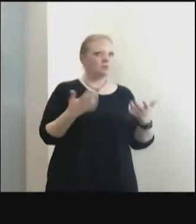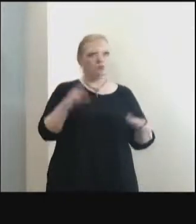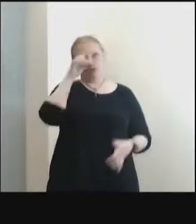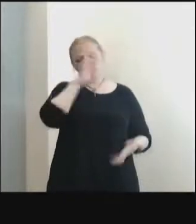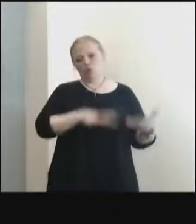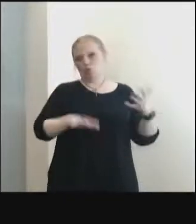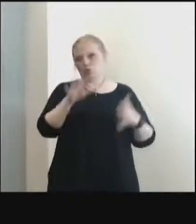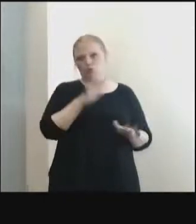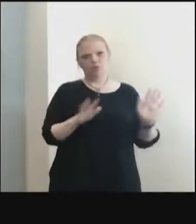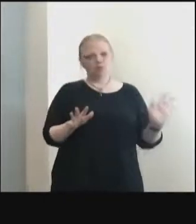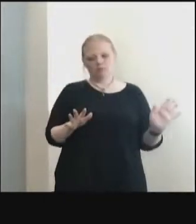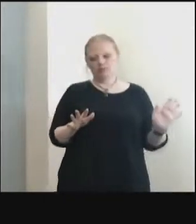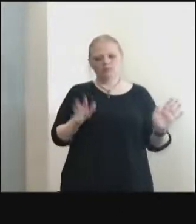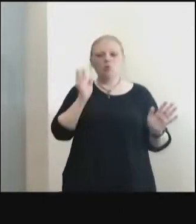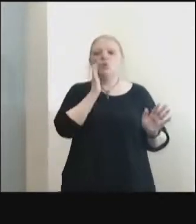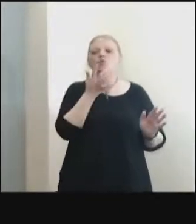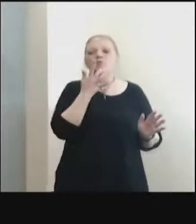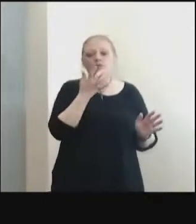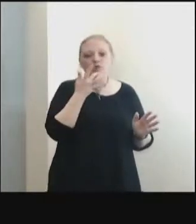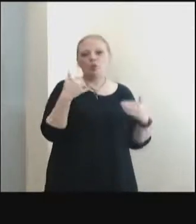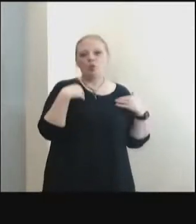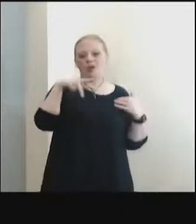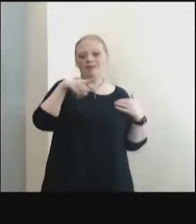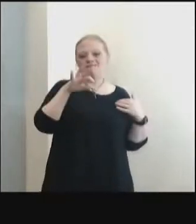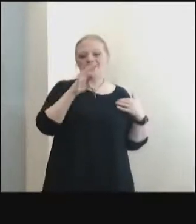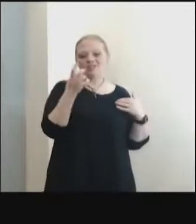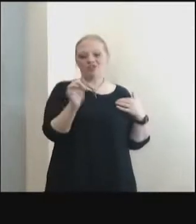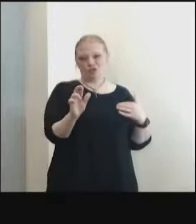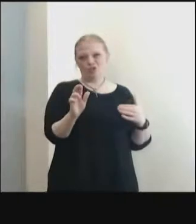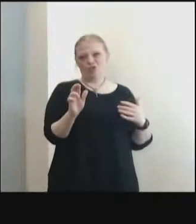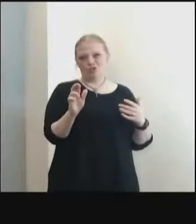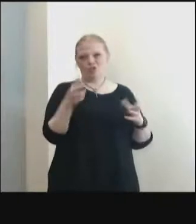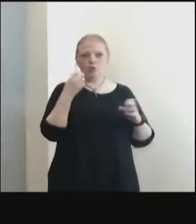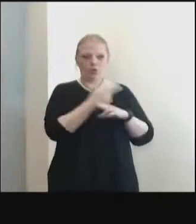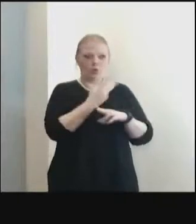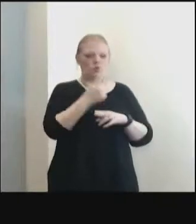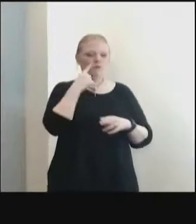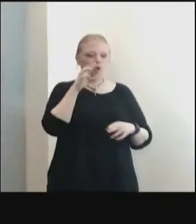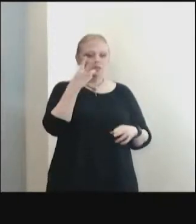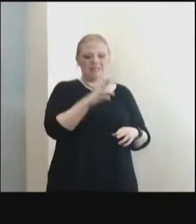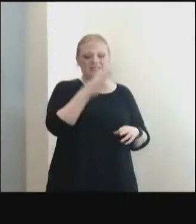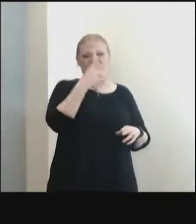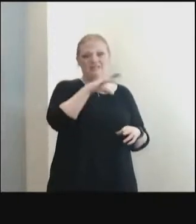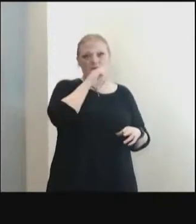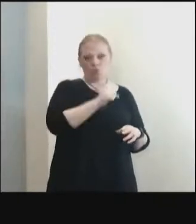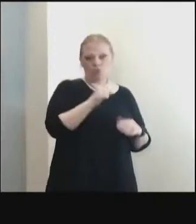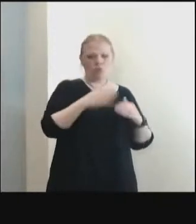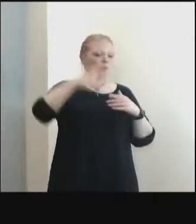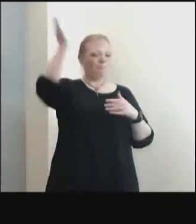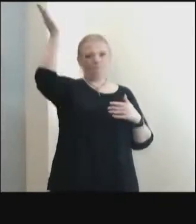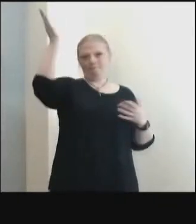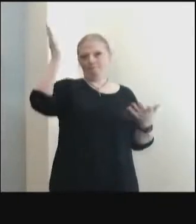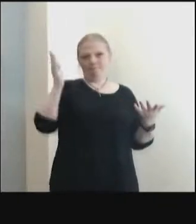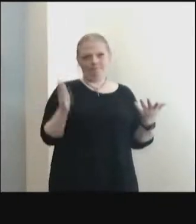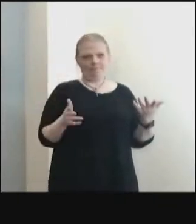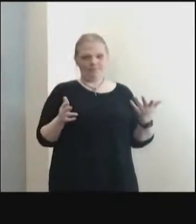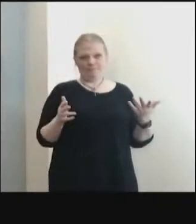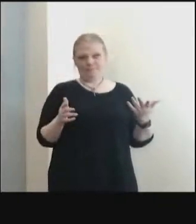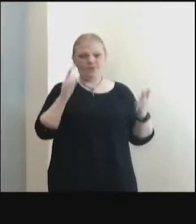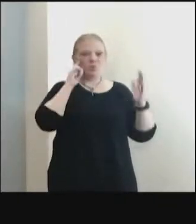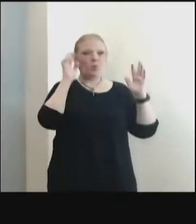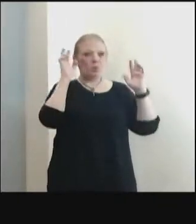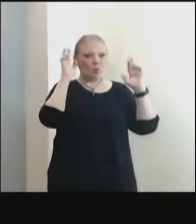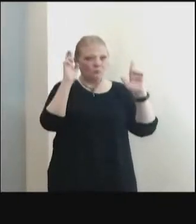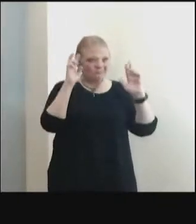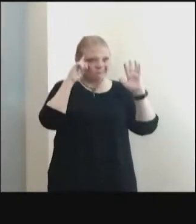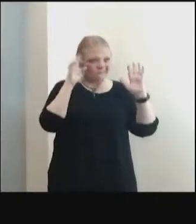confuse. So we'd much rather have Pfizer, actually, because we can use it for the 16, 17-year-olds, everyone above. We're hopeful